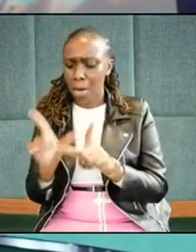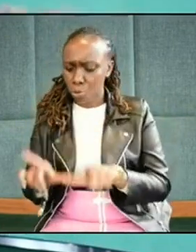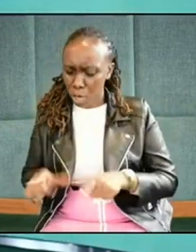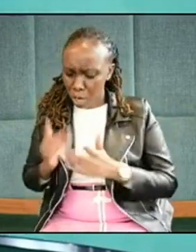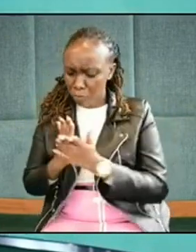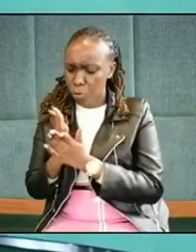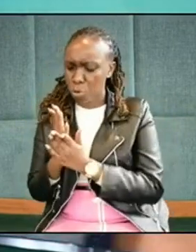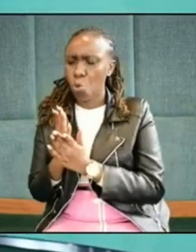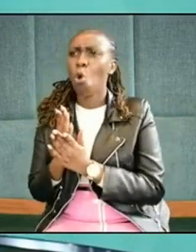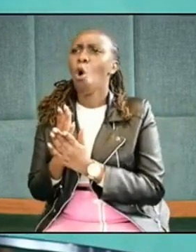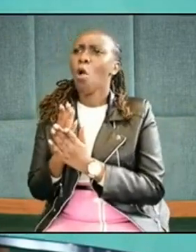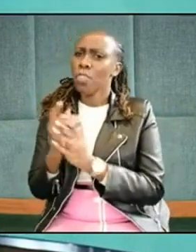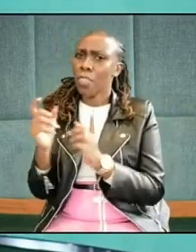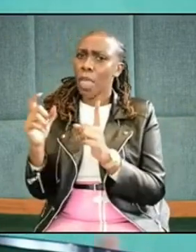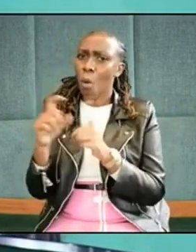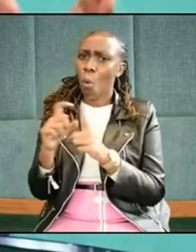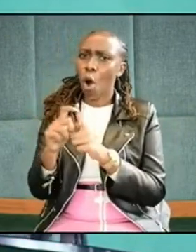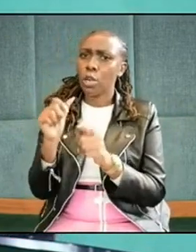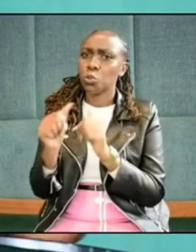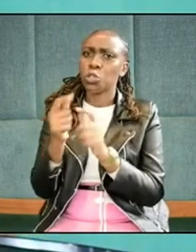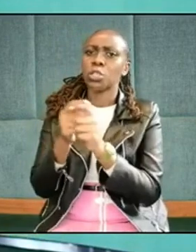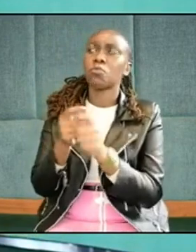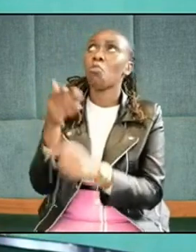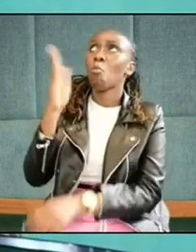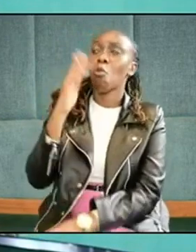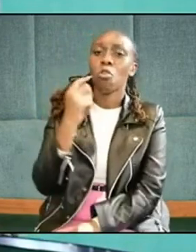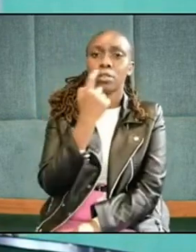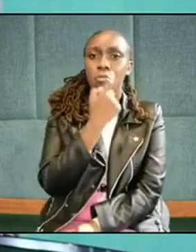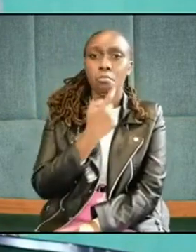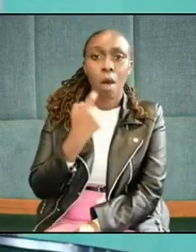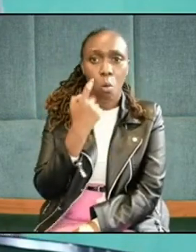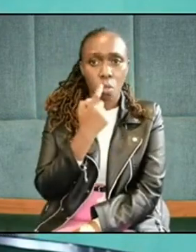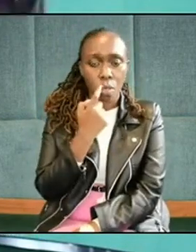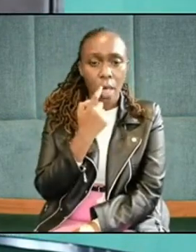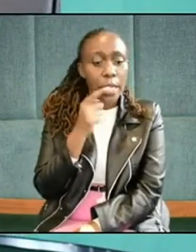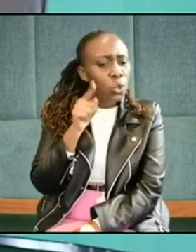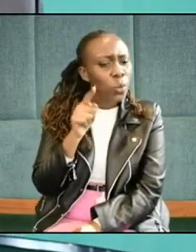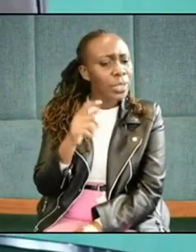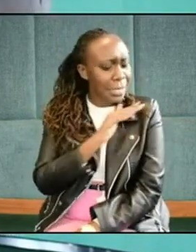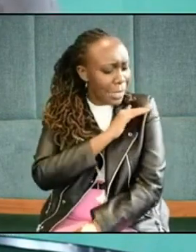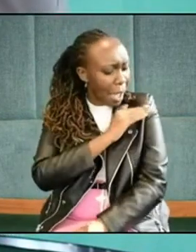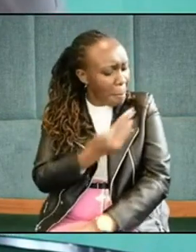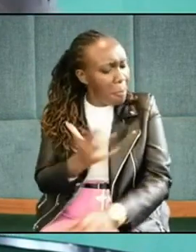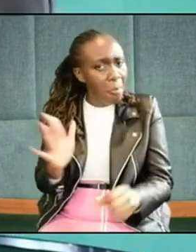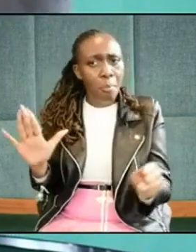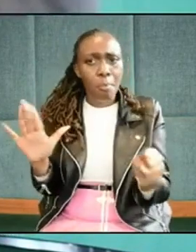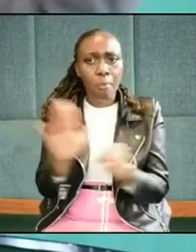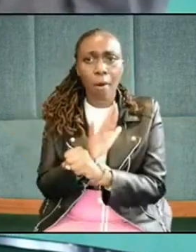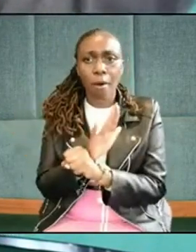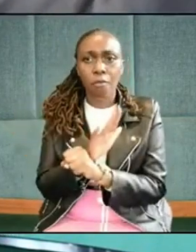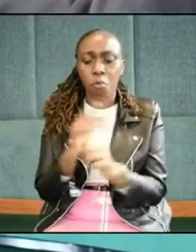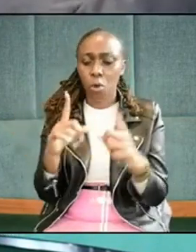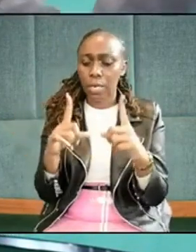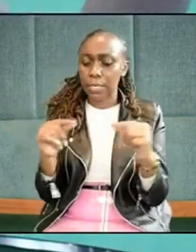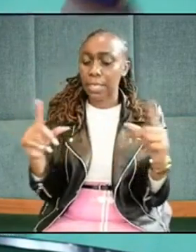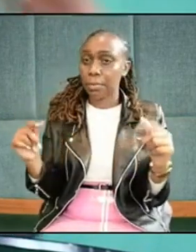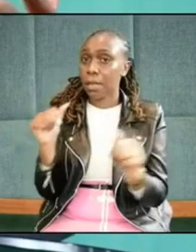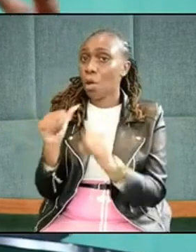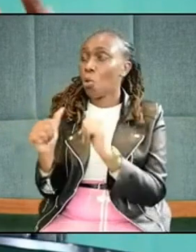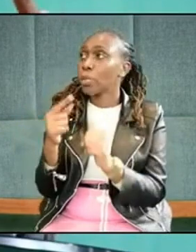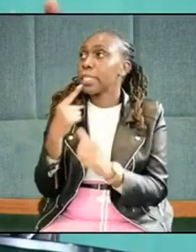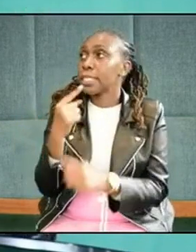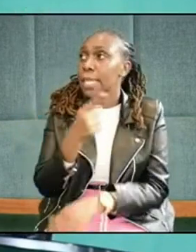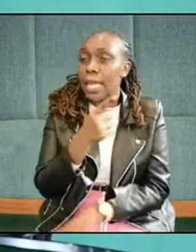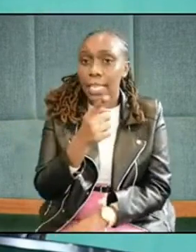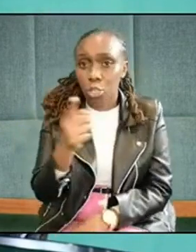comes from the mouth of God. This is a powerful statement. This statement is actually saying to you and